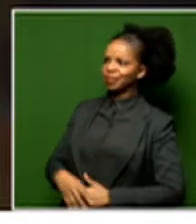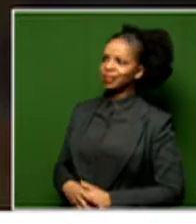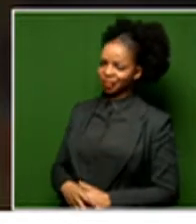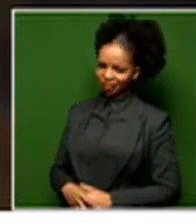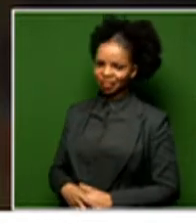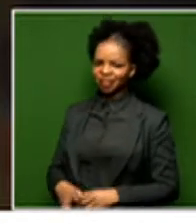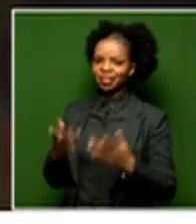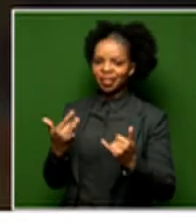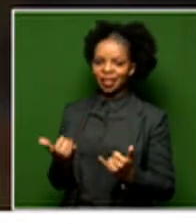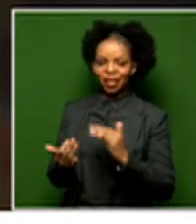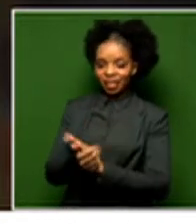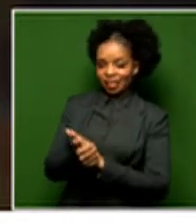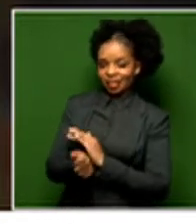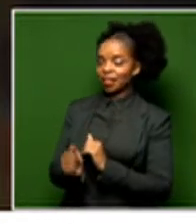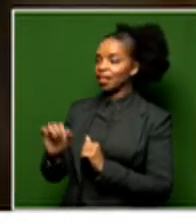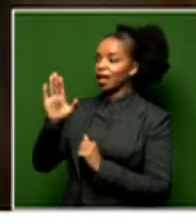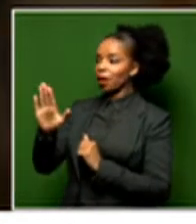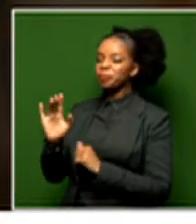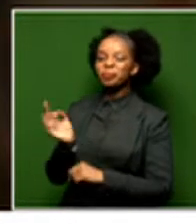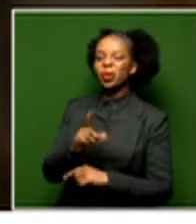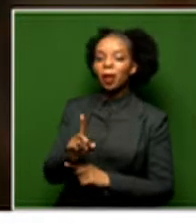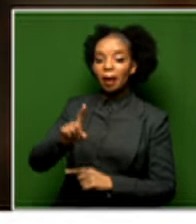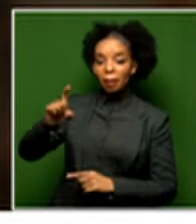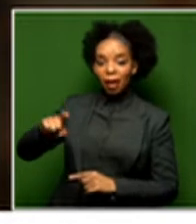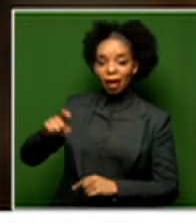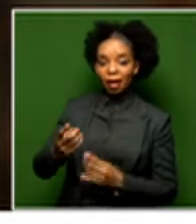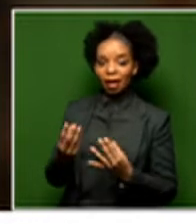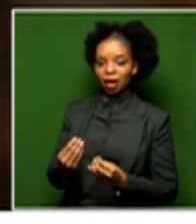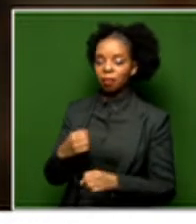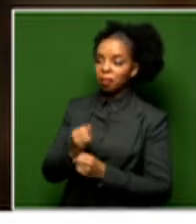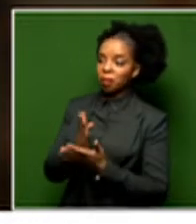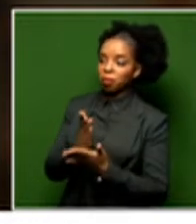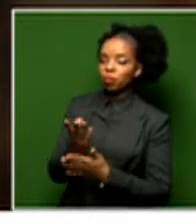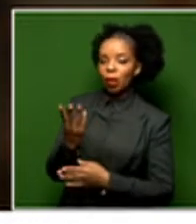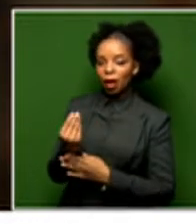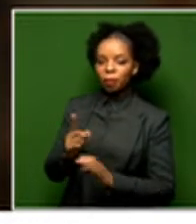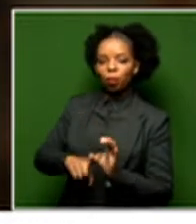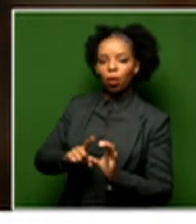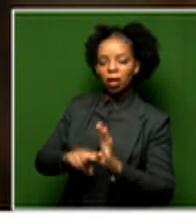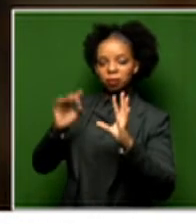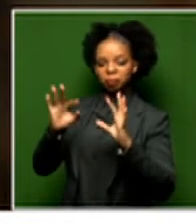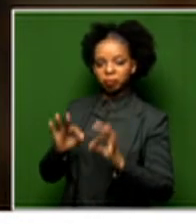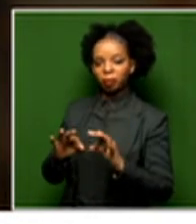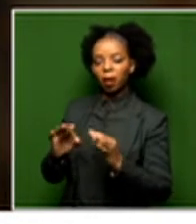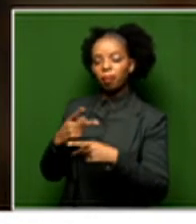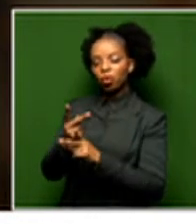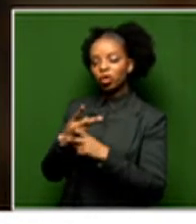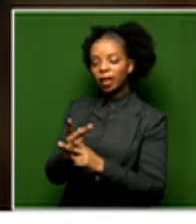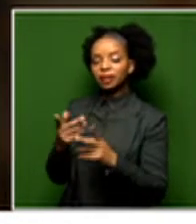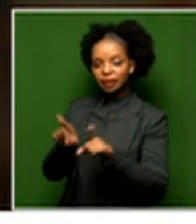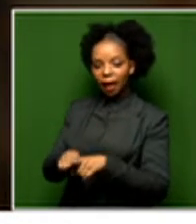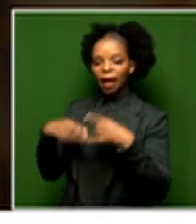Now, what skills were necessary to ensure that you had a quality product and a well-run business?